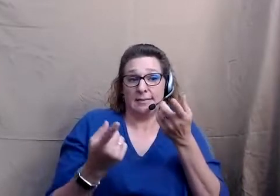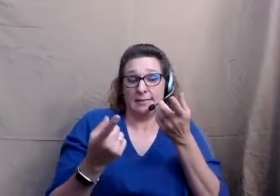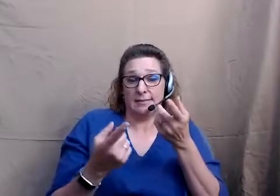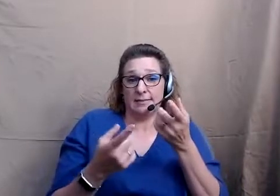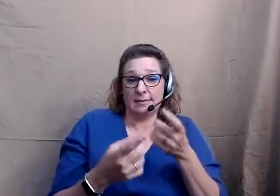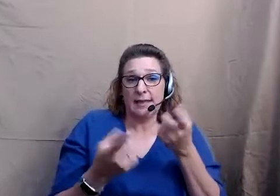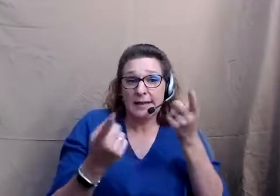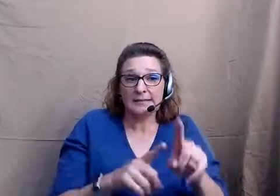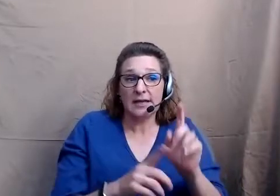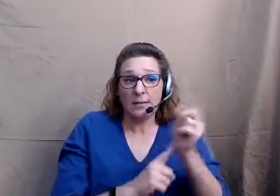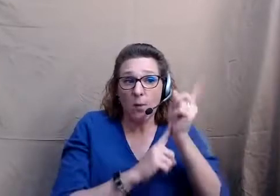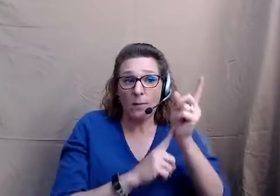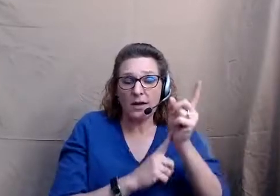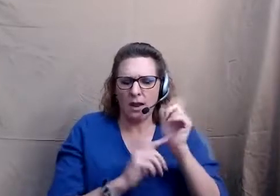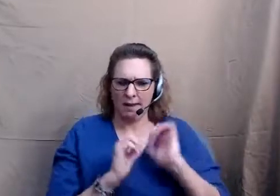be done?